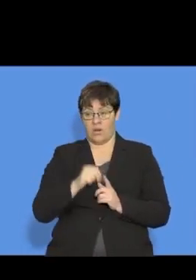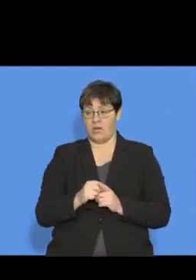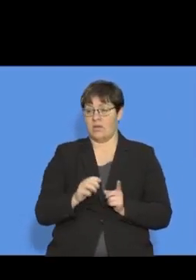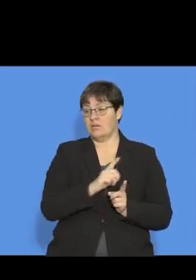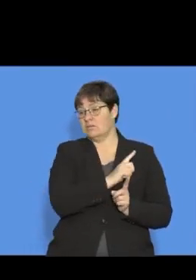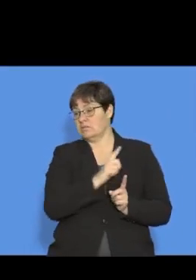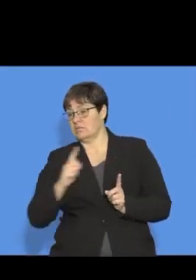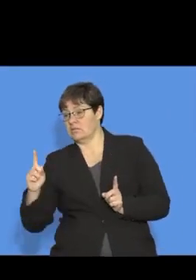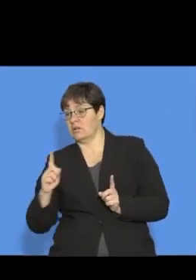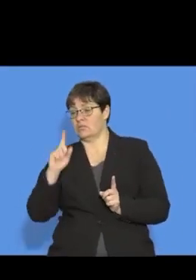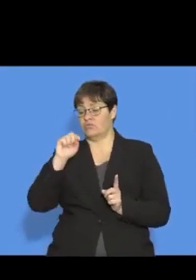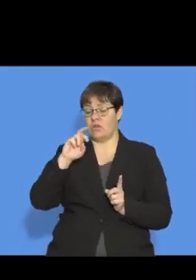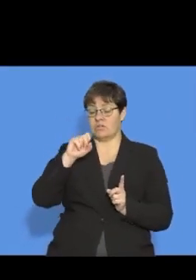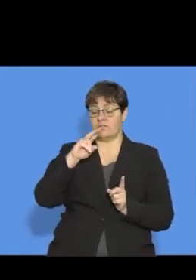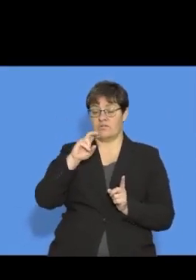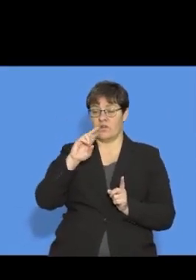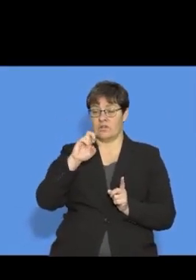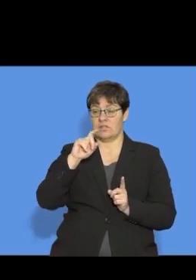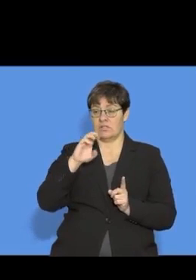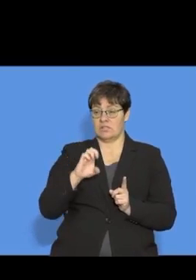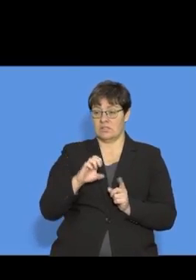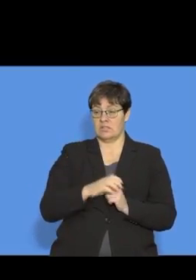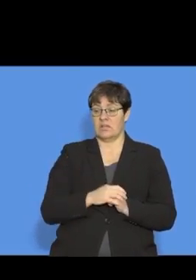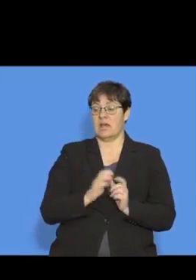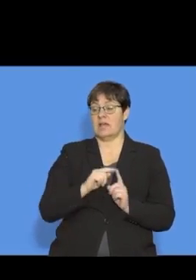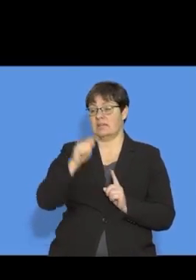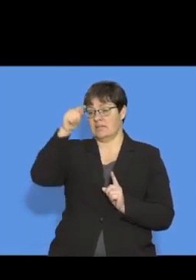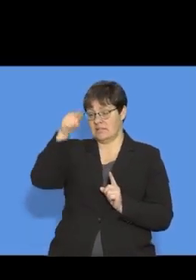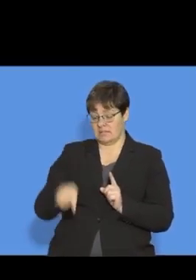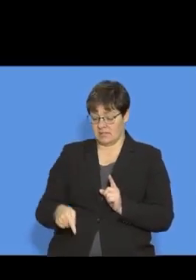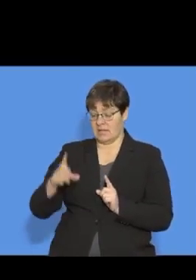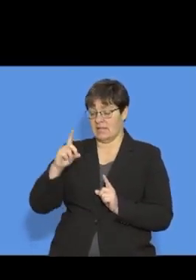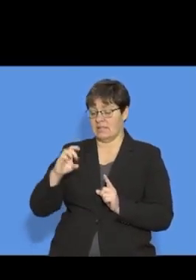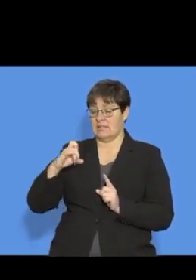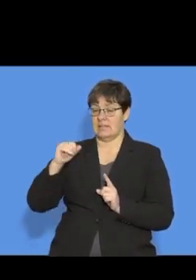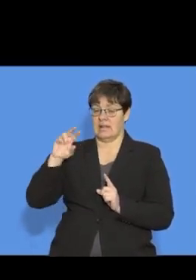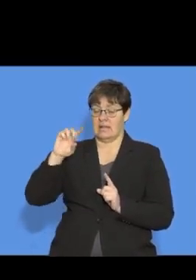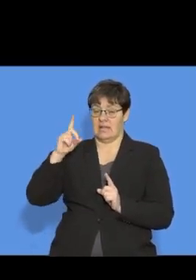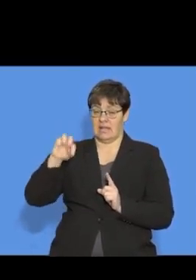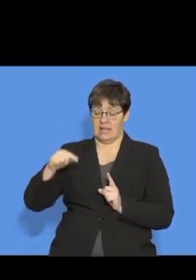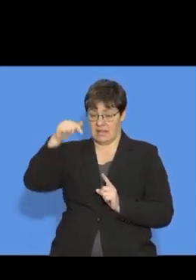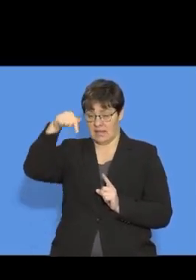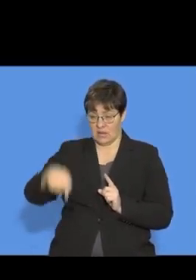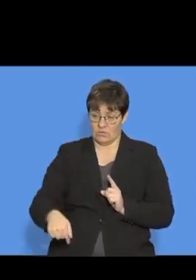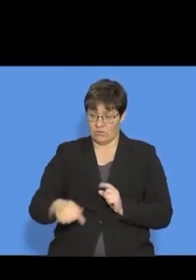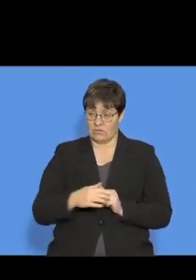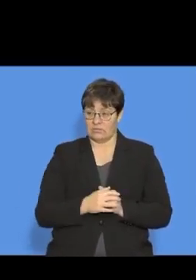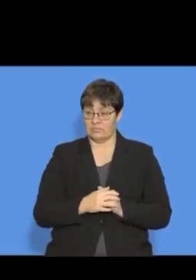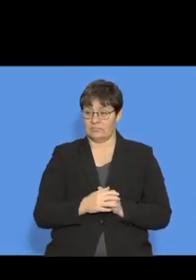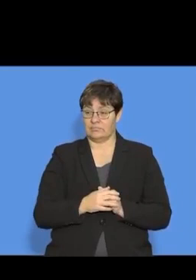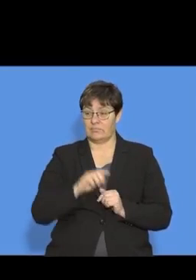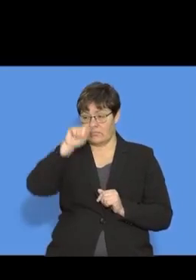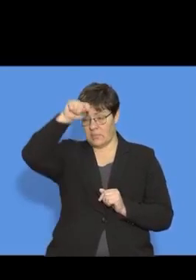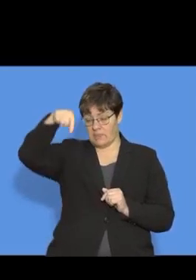We have the transverse colon, which moves across, and then we have the descending colon that further carries